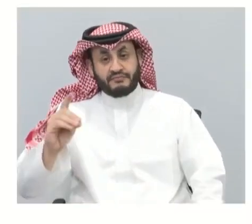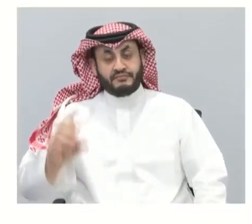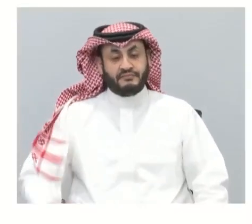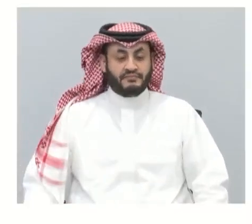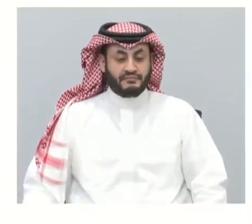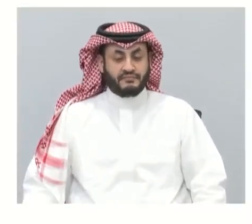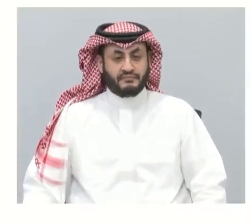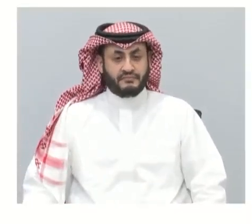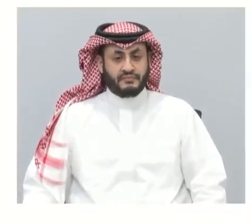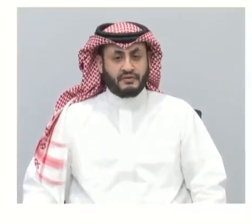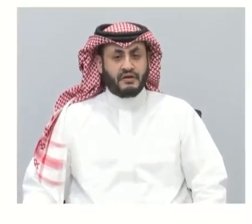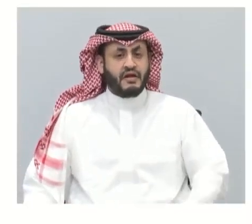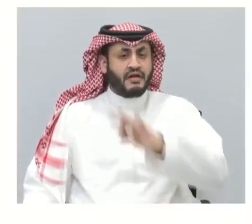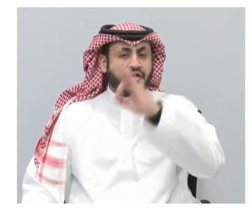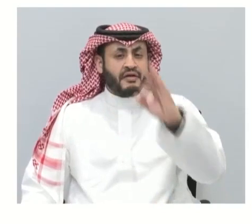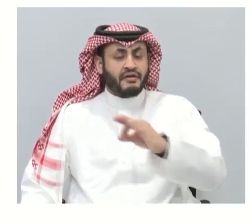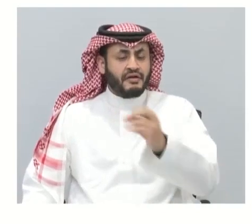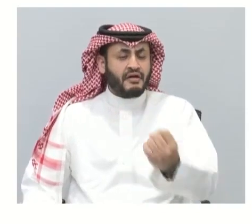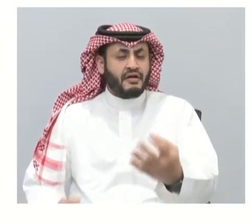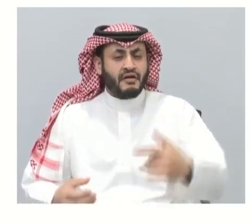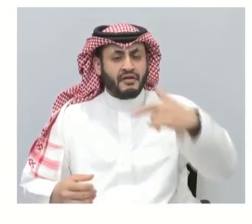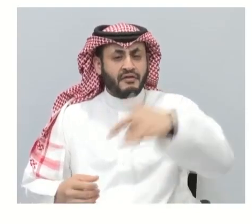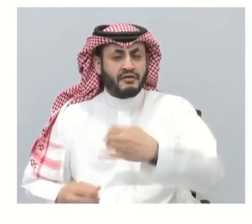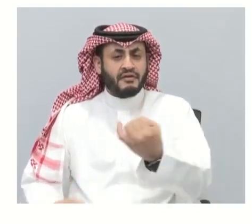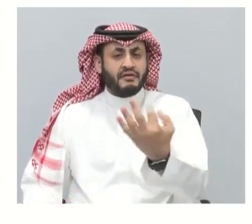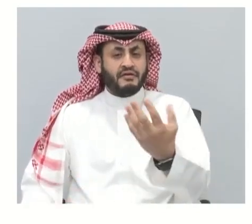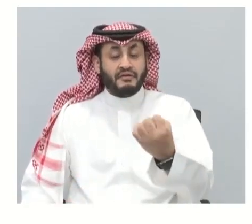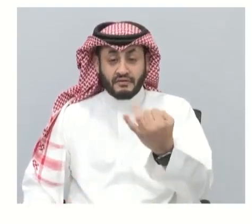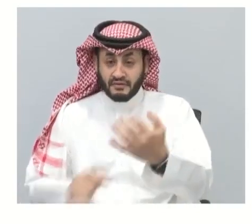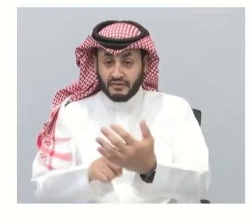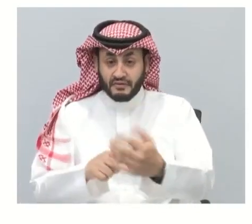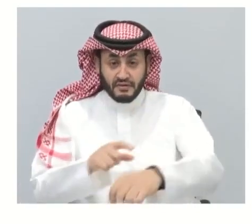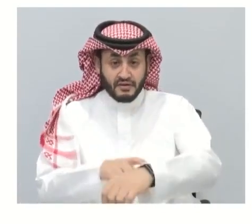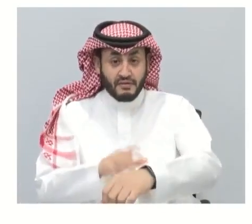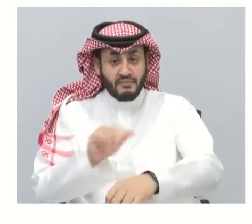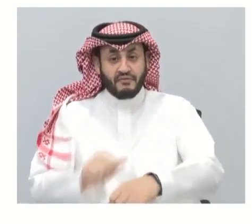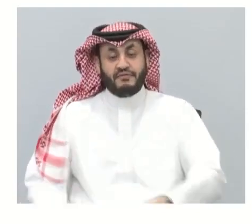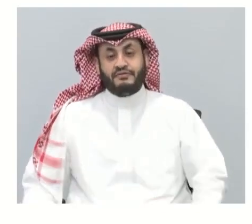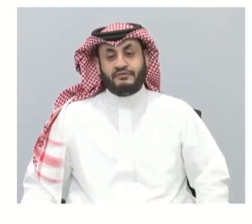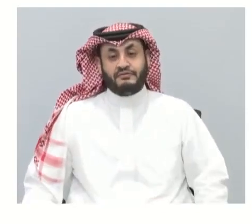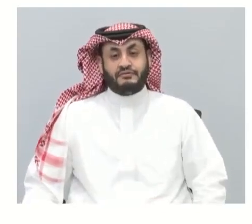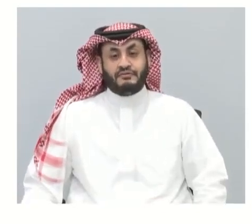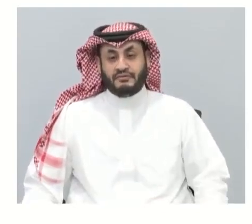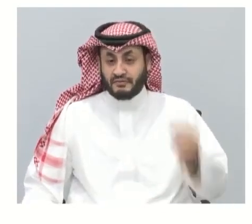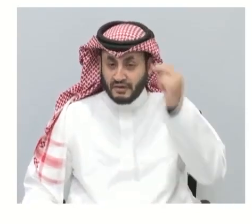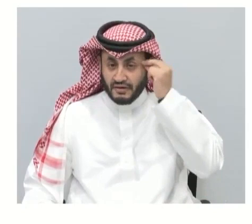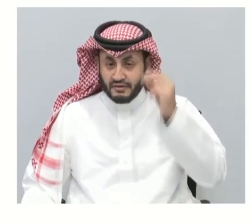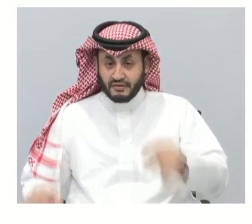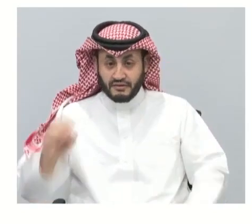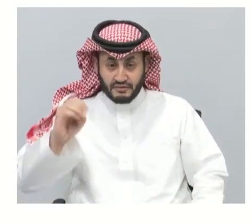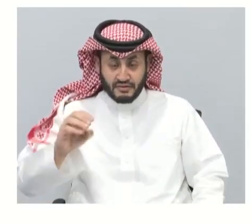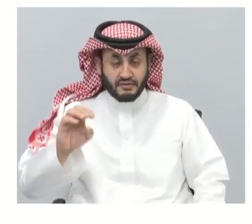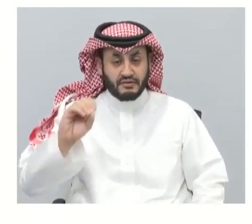many countries have you visited? How many countries, many countries have you